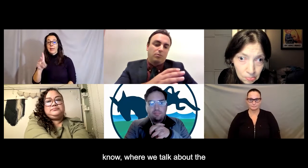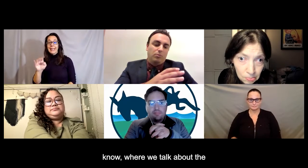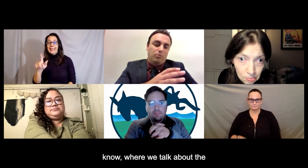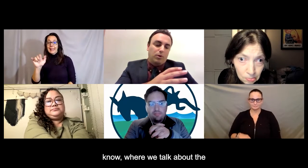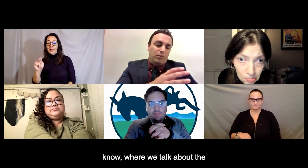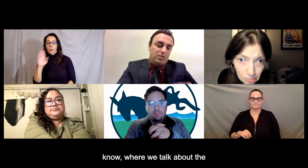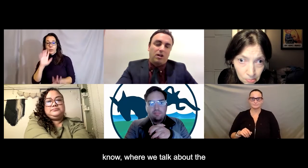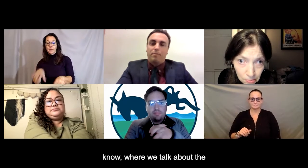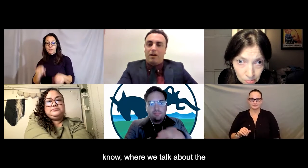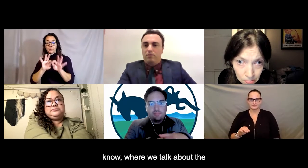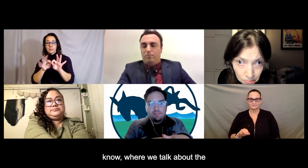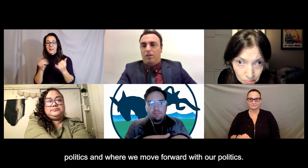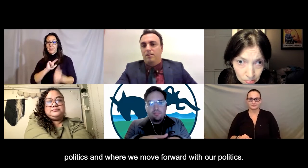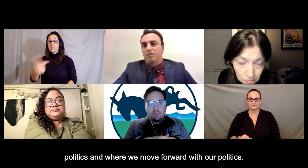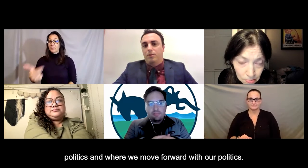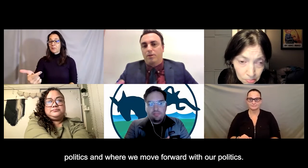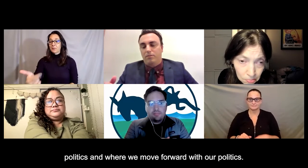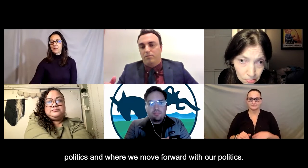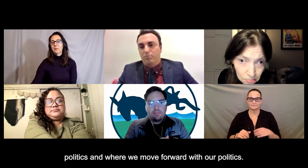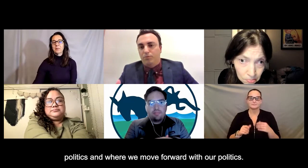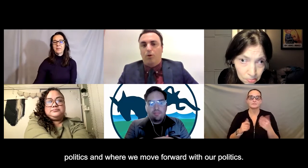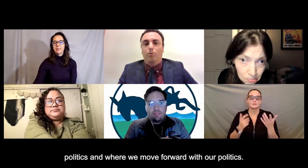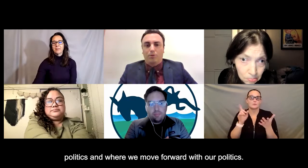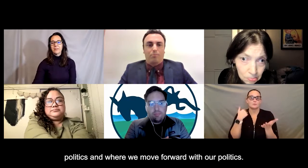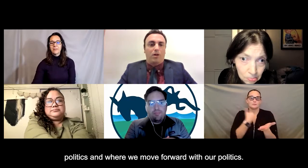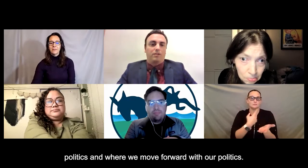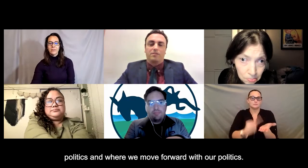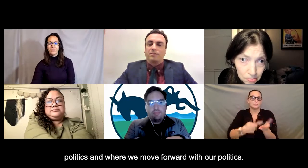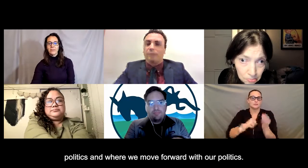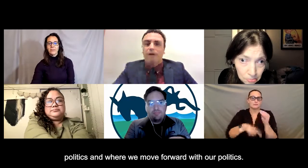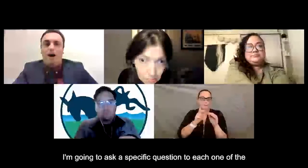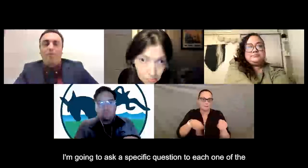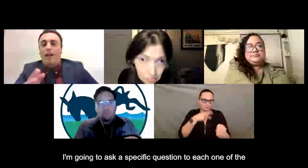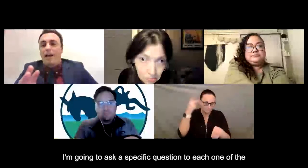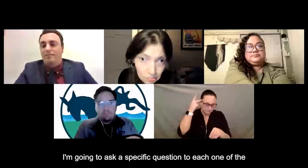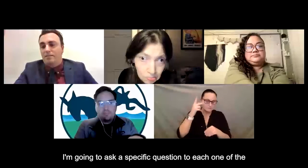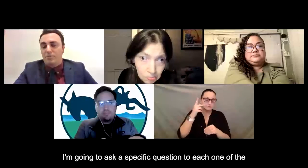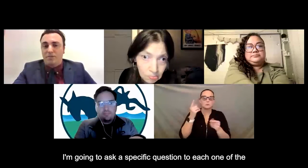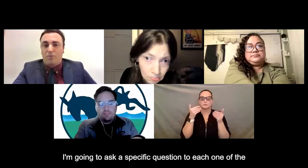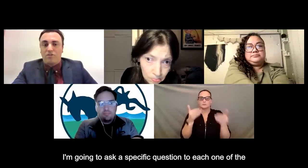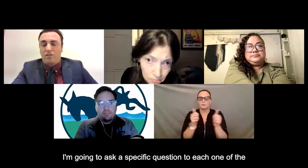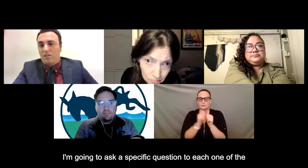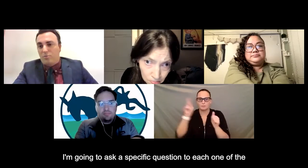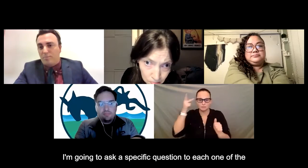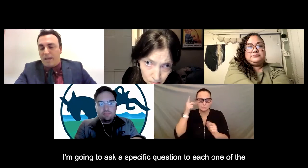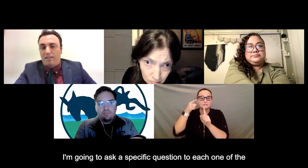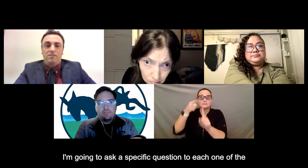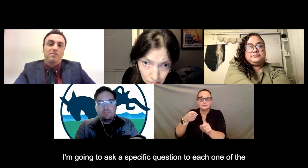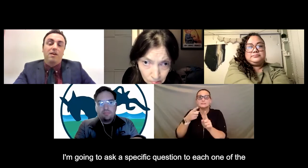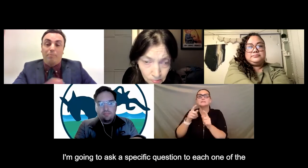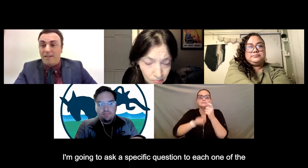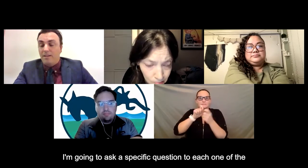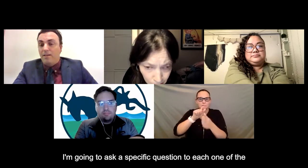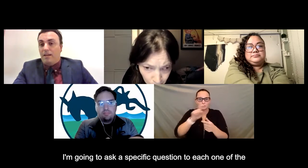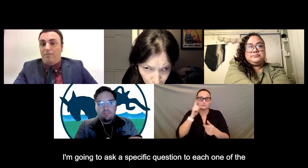we talk about the politics and where we move forward with our politics. I'm going to ask a specific question to each one of the